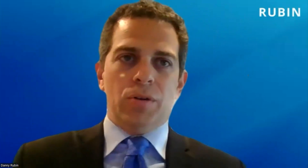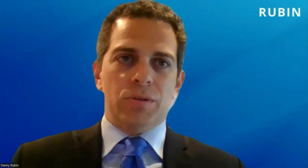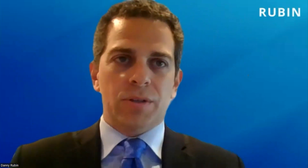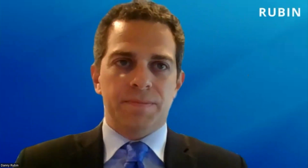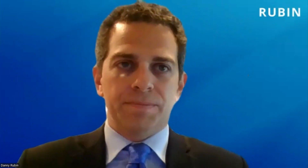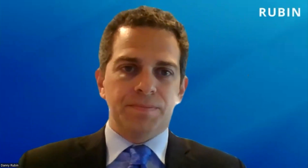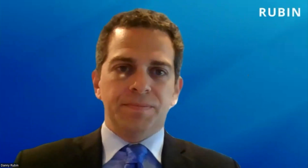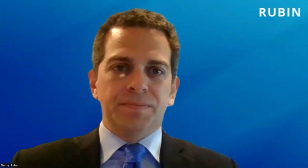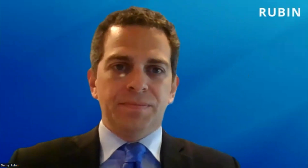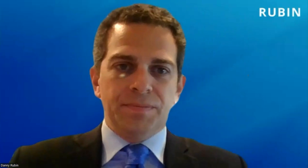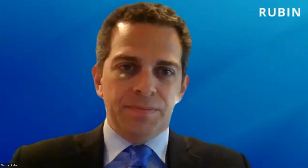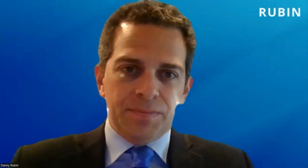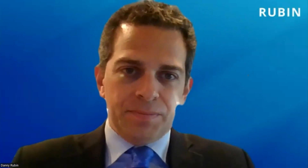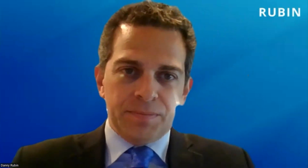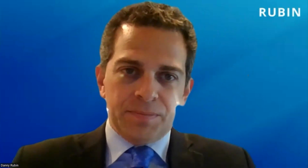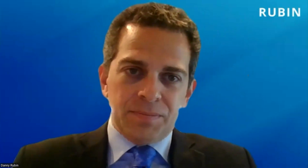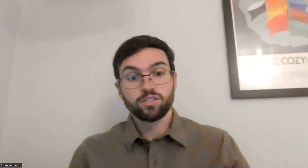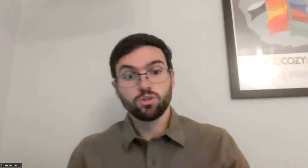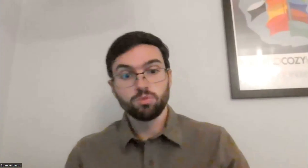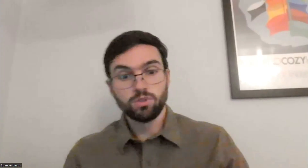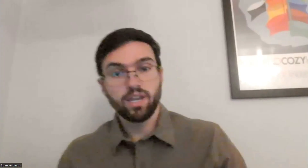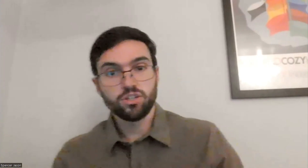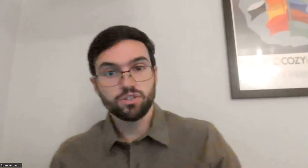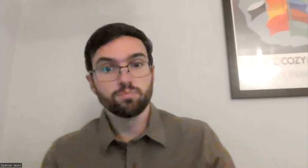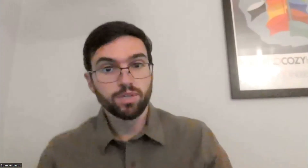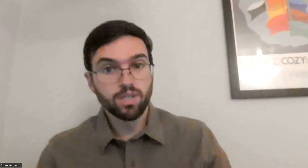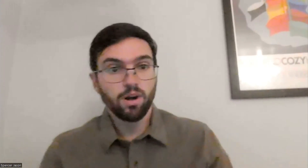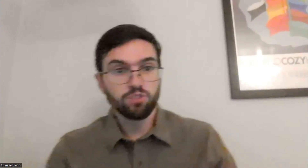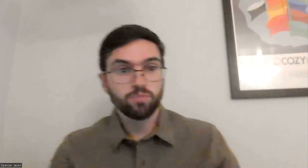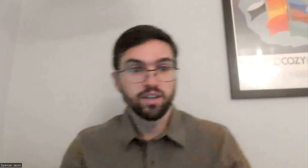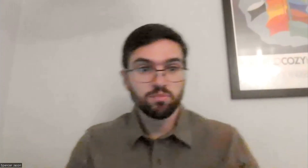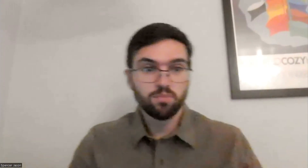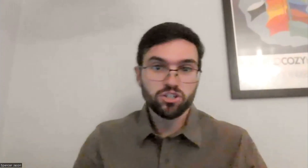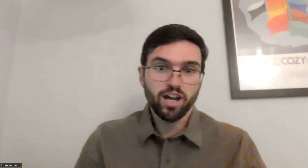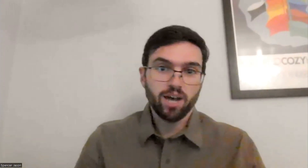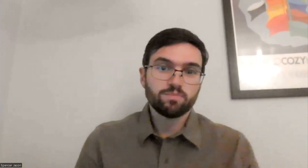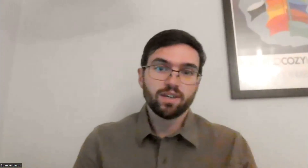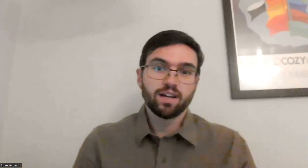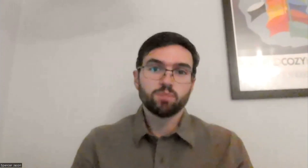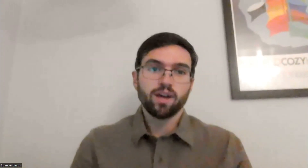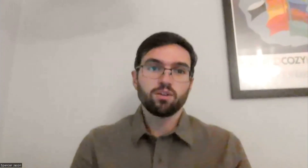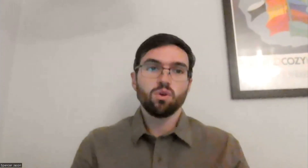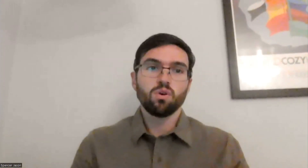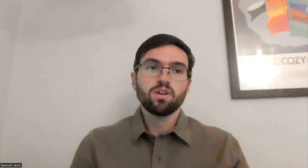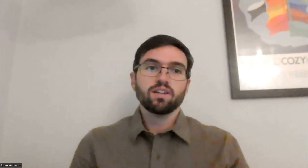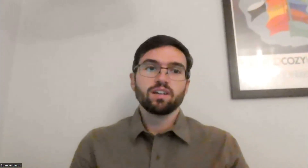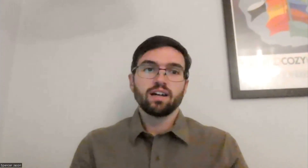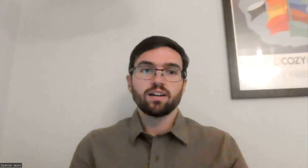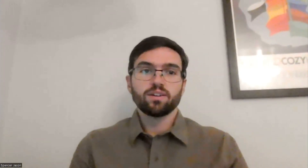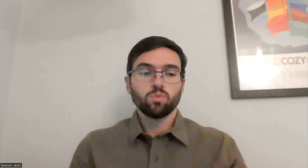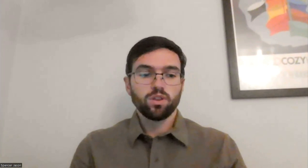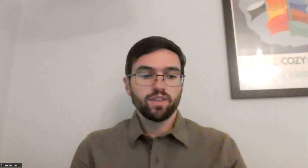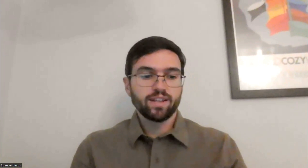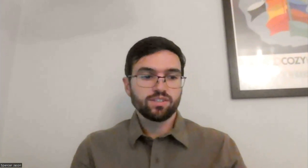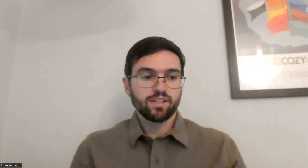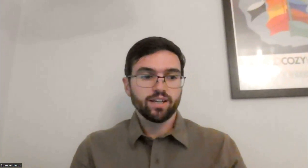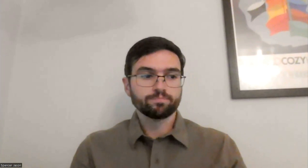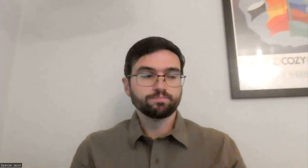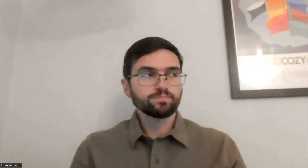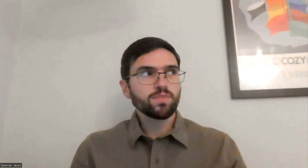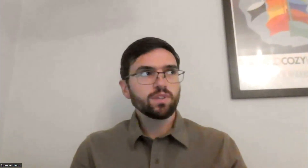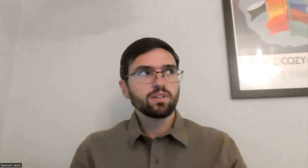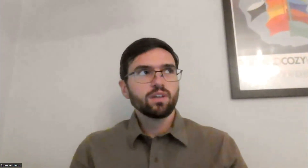that crossroads? Yeah, so communication is a big part of my job and my role. Whether